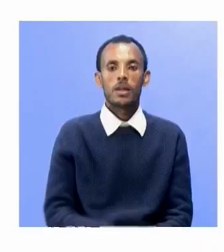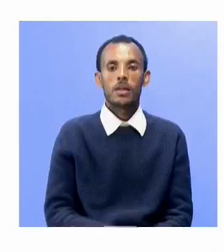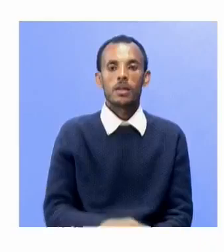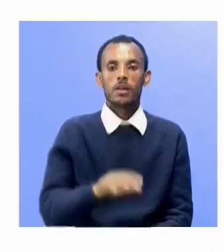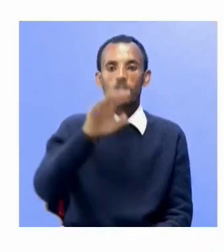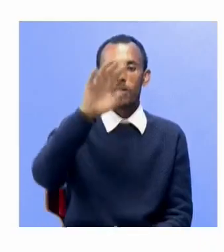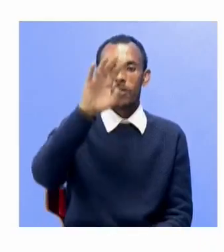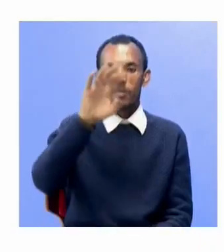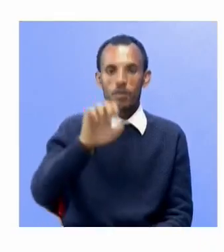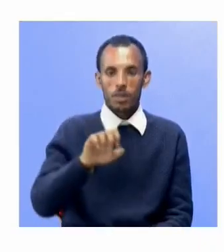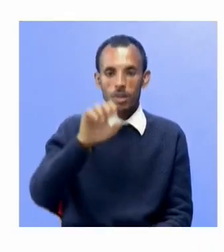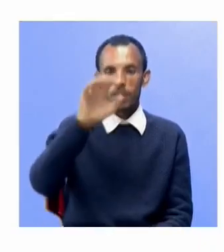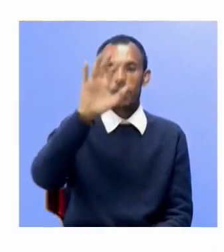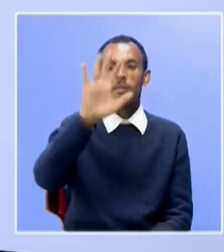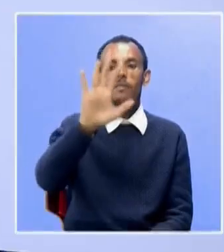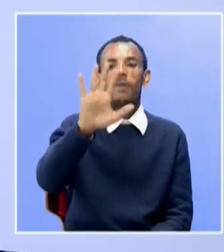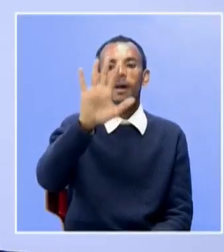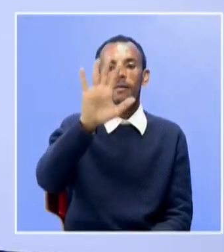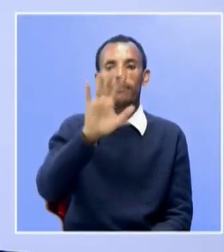45.